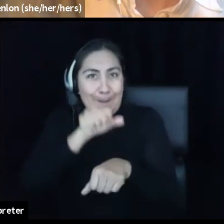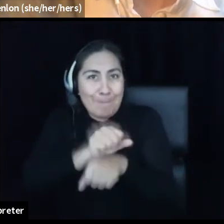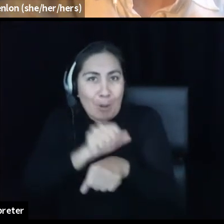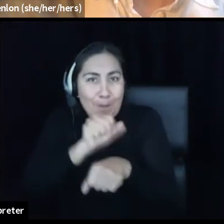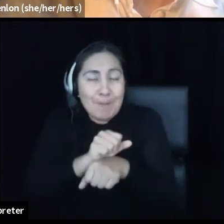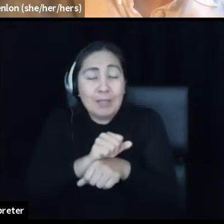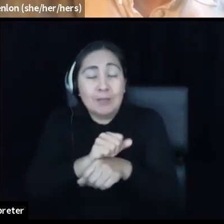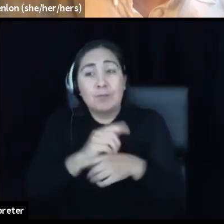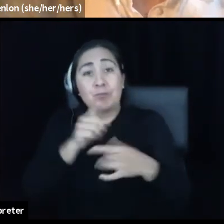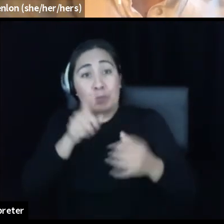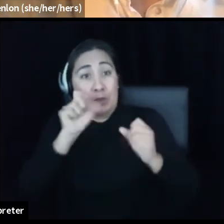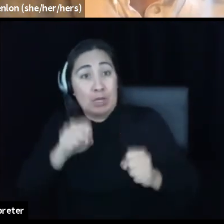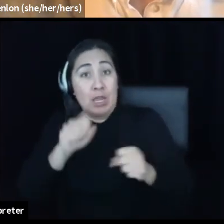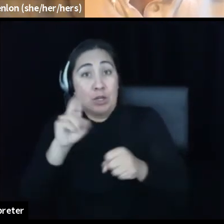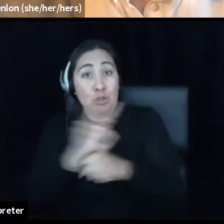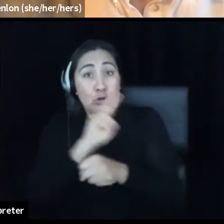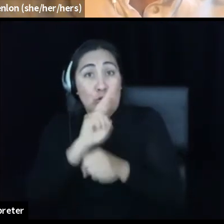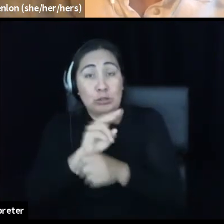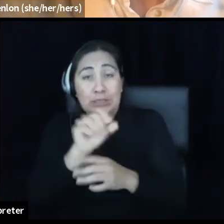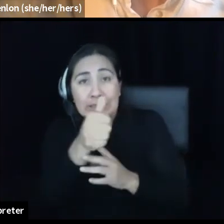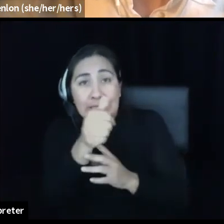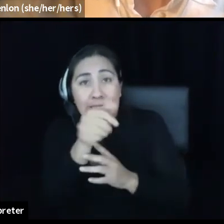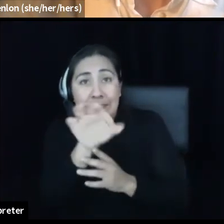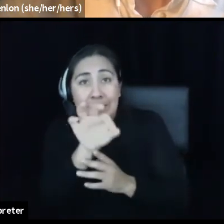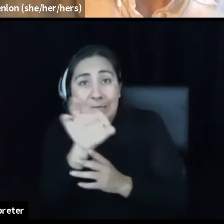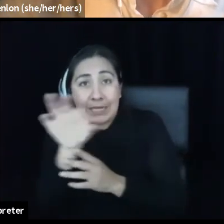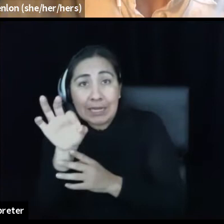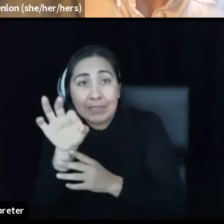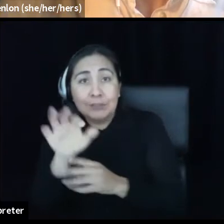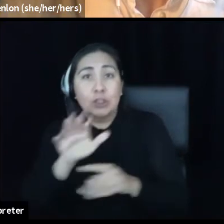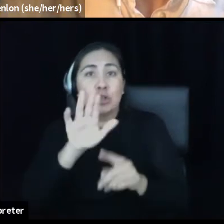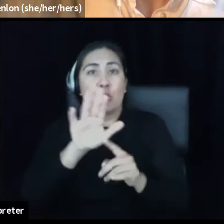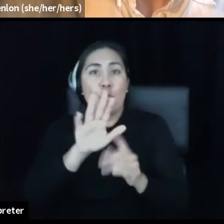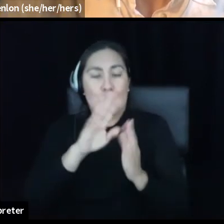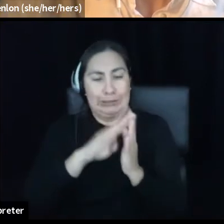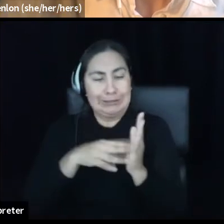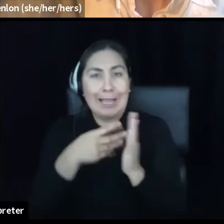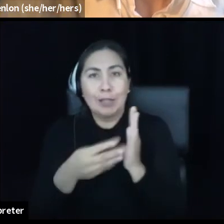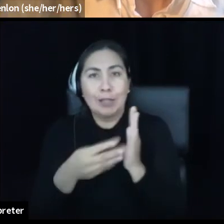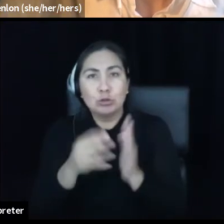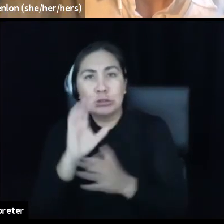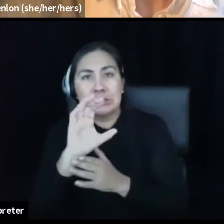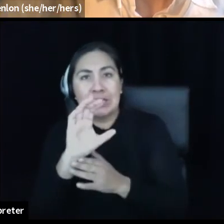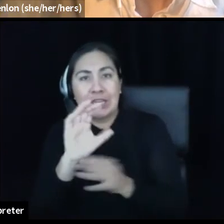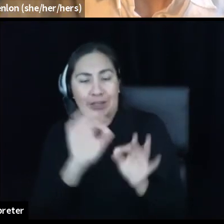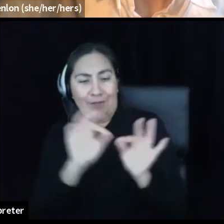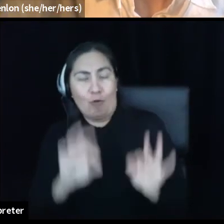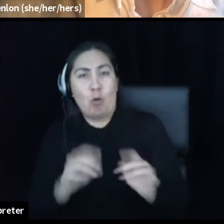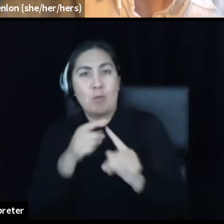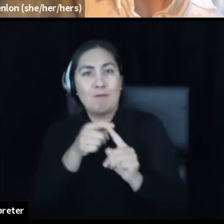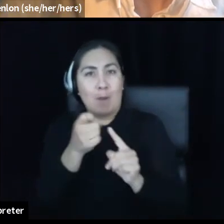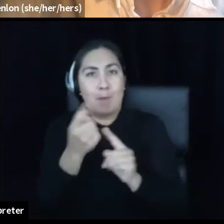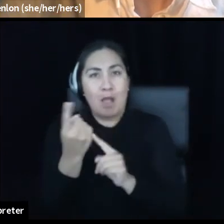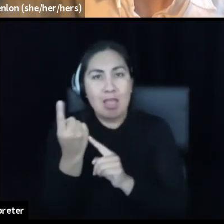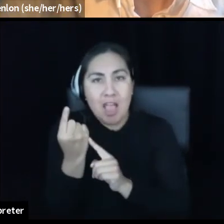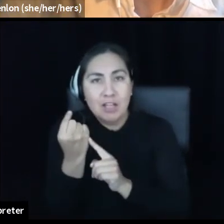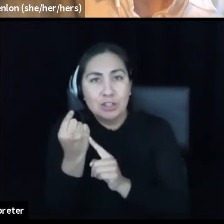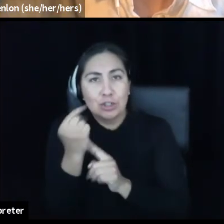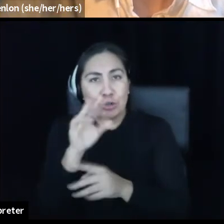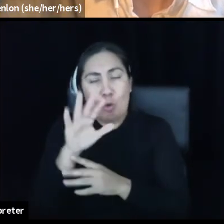able to use 1099s, your Schedule C from last year, which is your